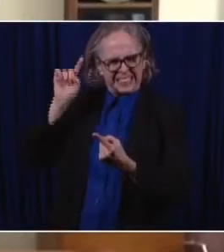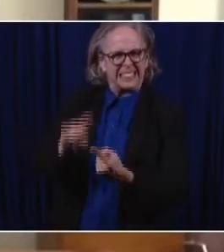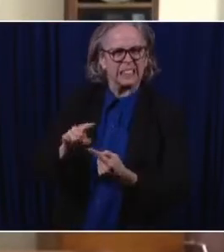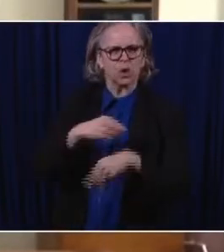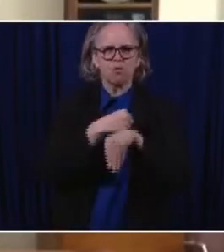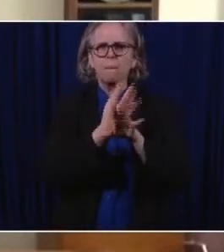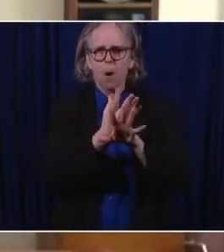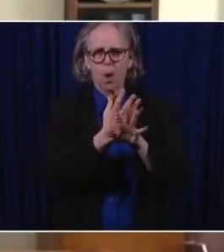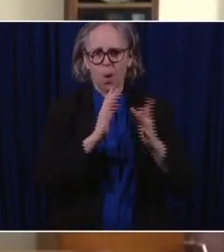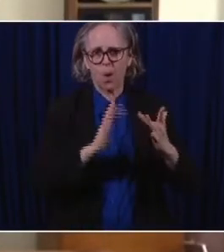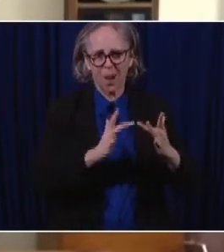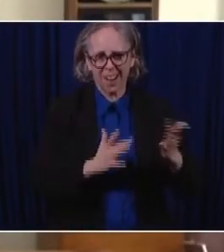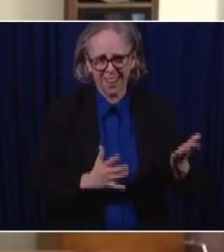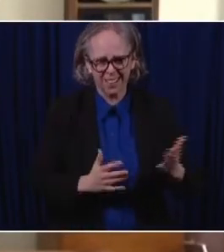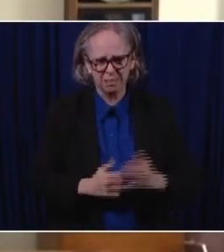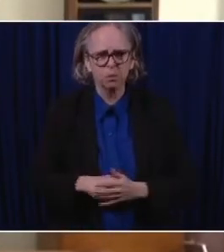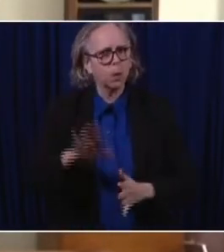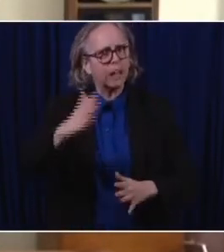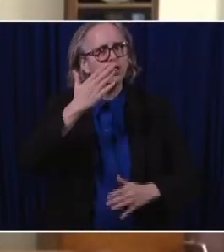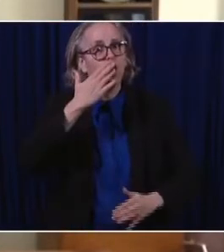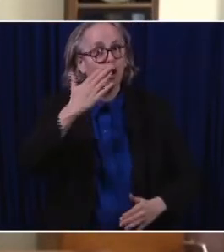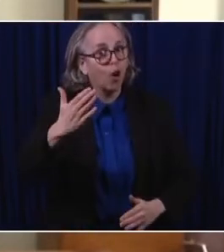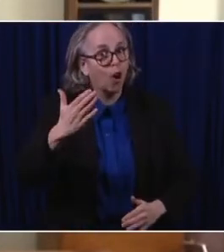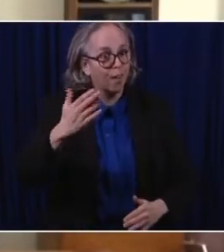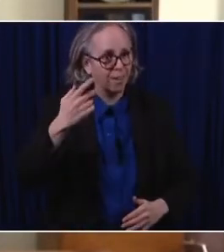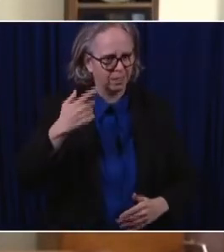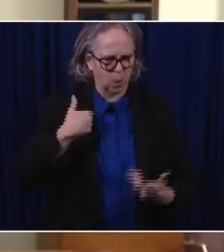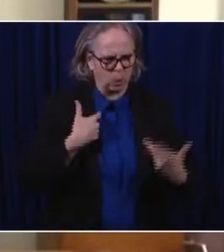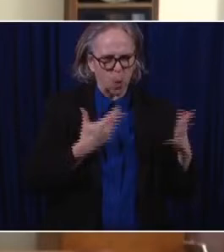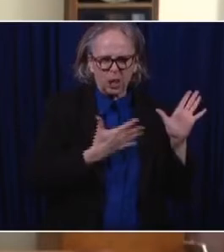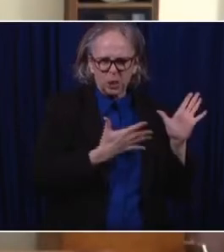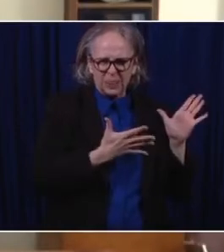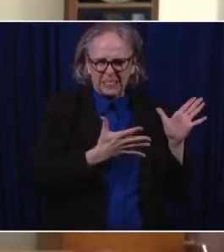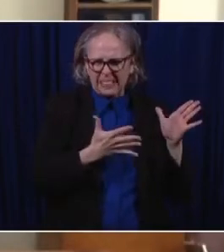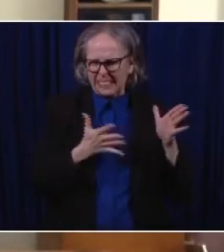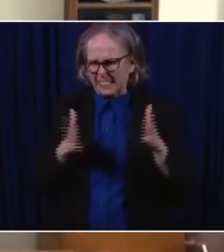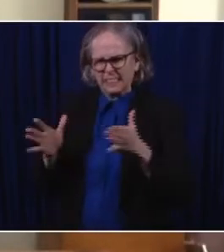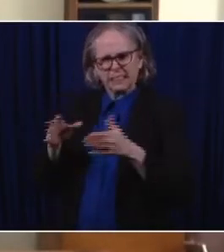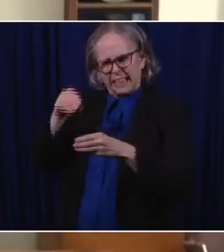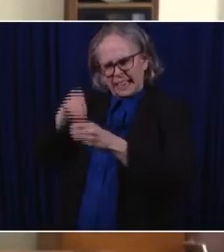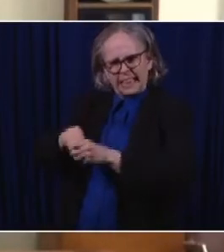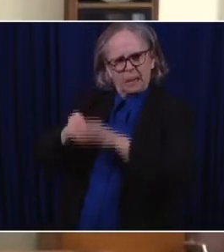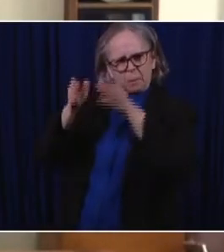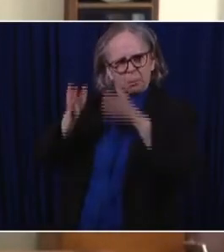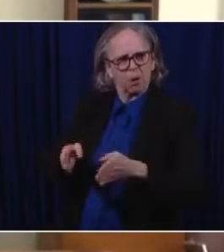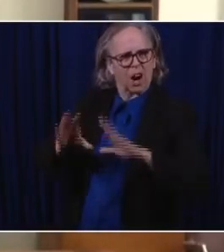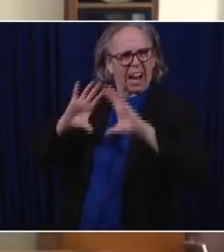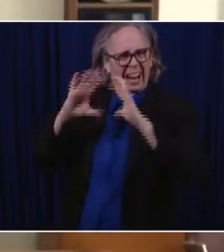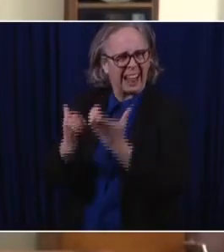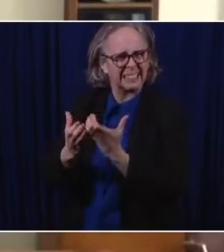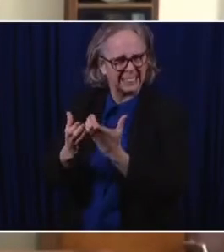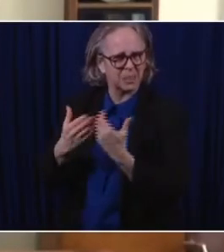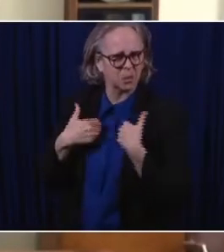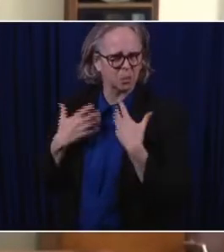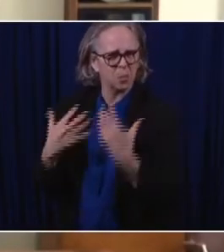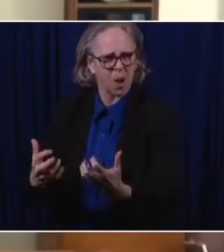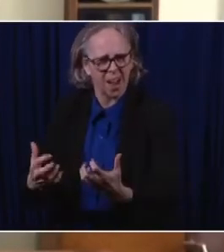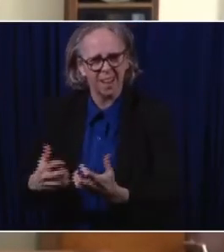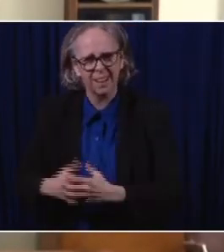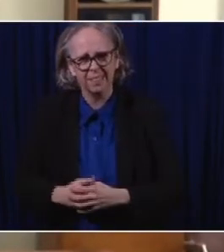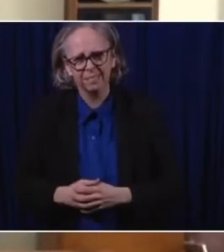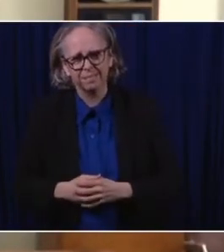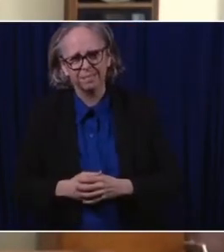So we're happy for that movement. This week we learned more about how our children are doing when the Ohio Department